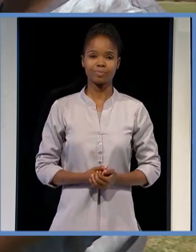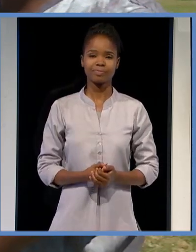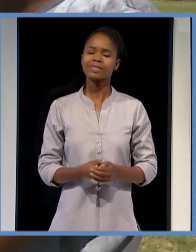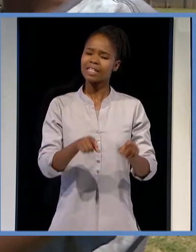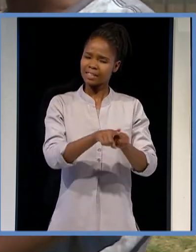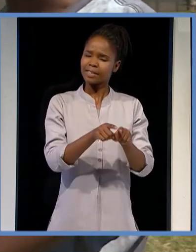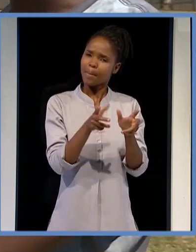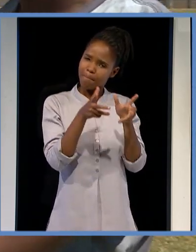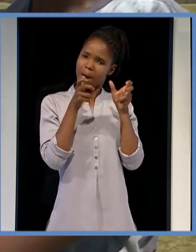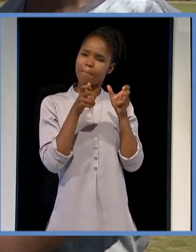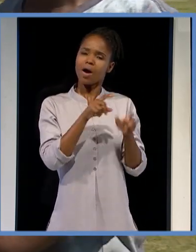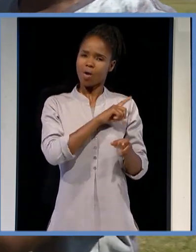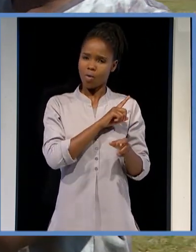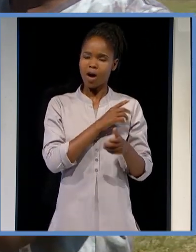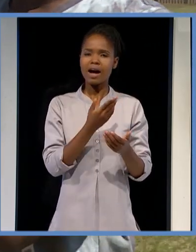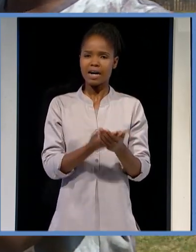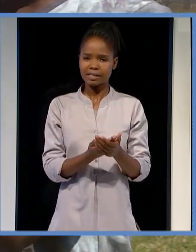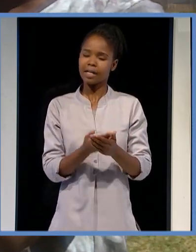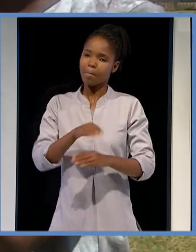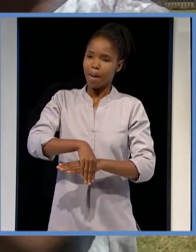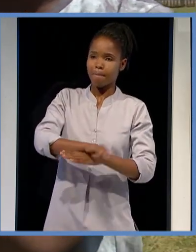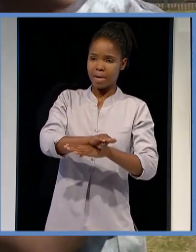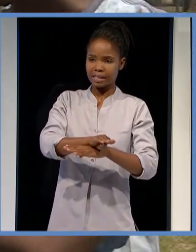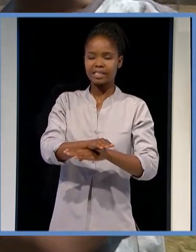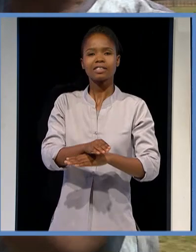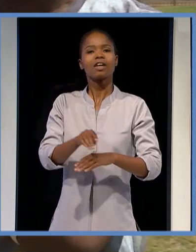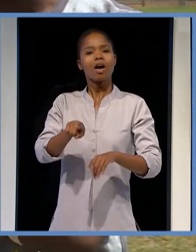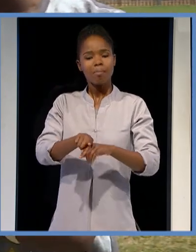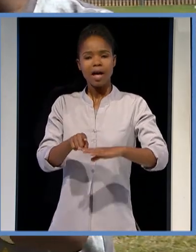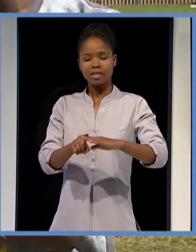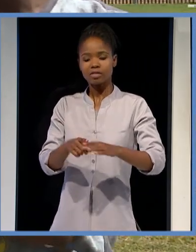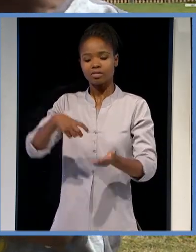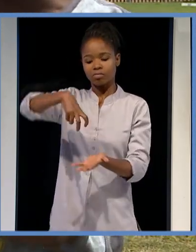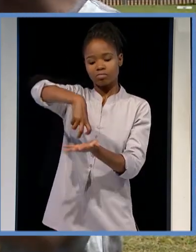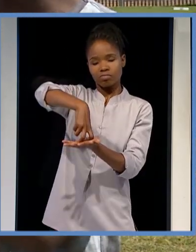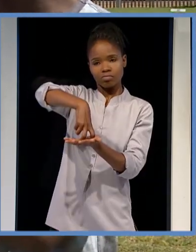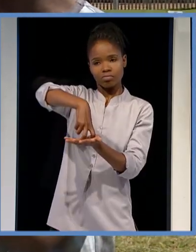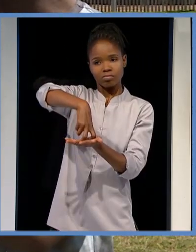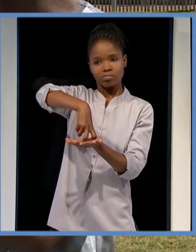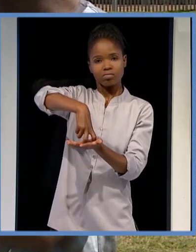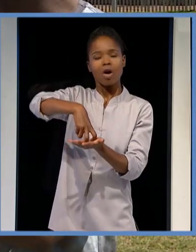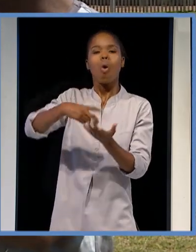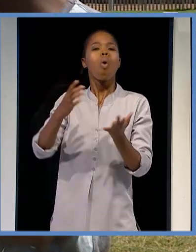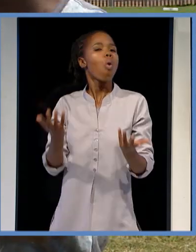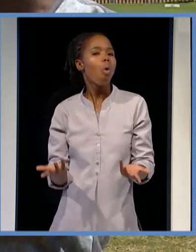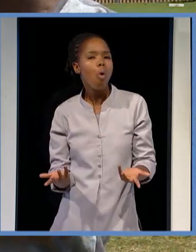way that they bat. They sometimes seem to go on one knee, or that the bat is not in the